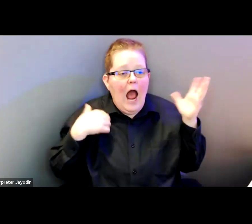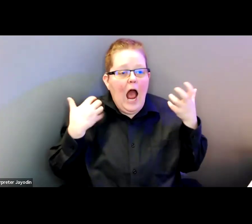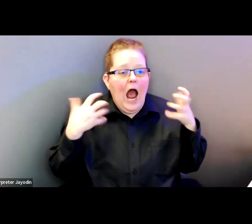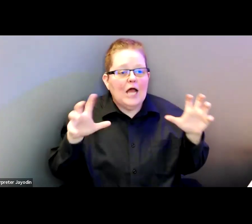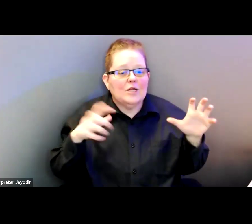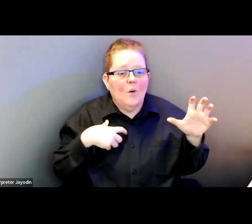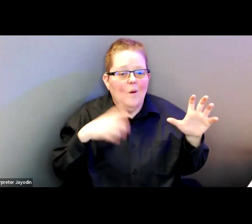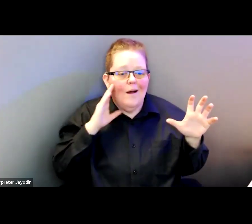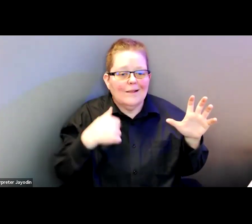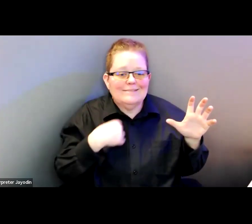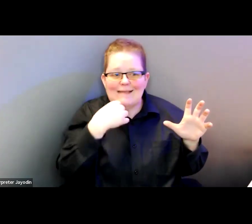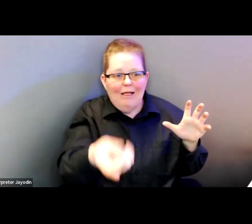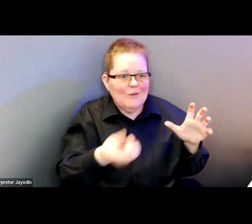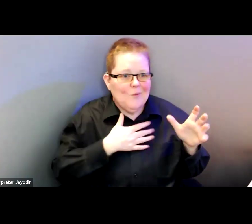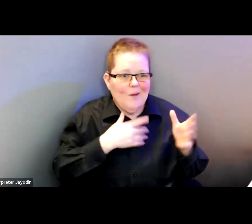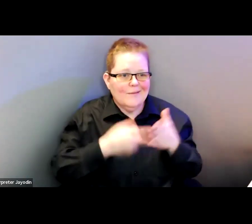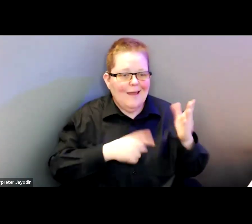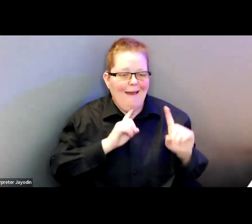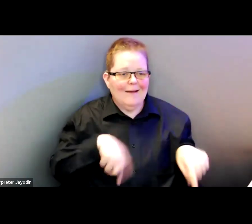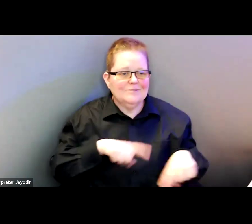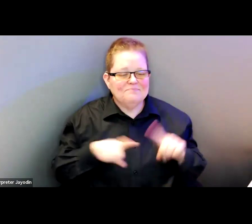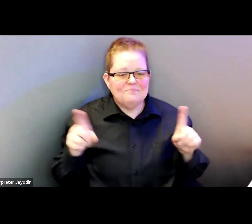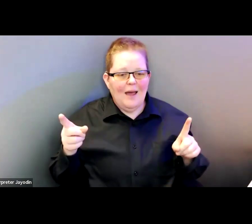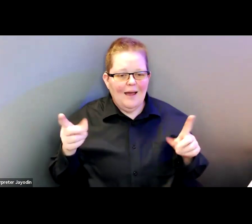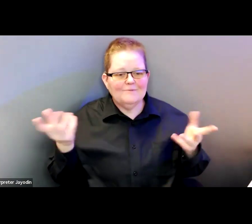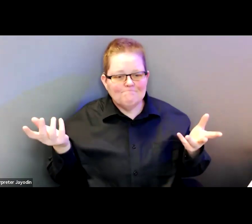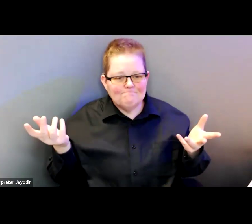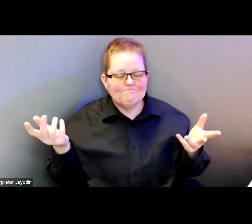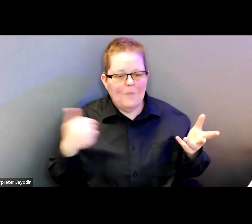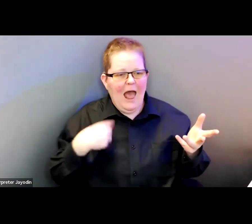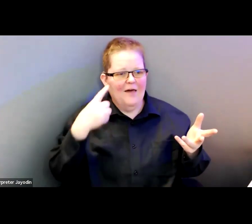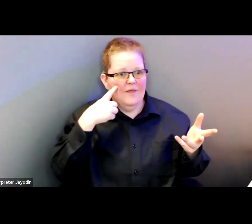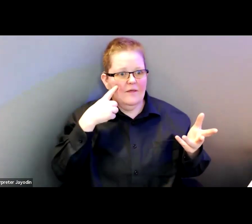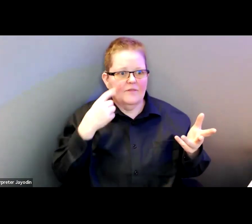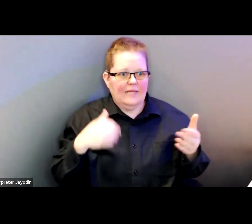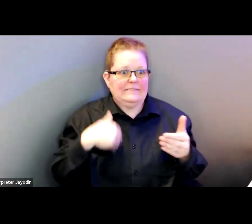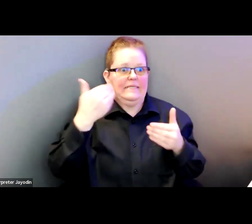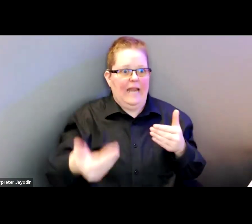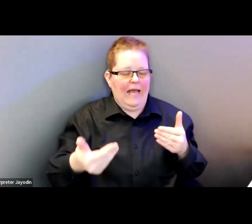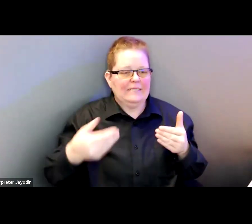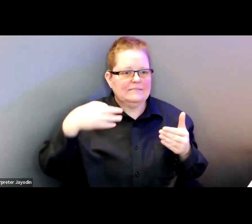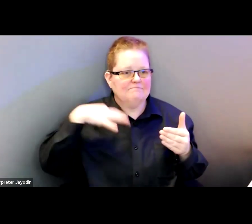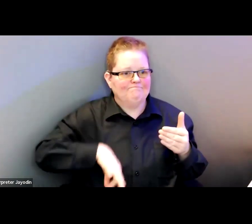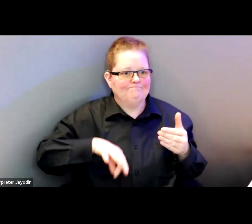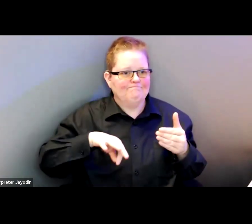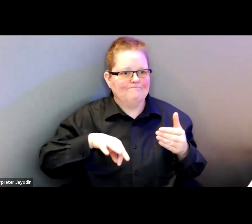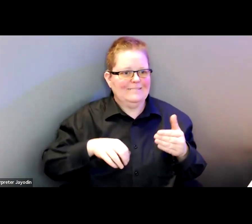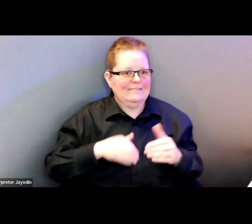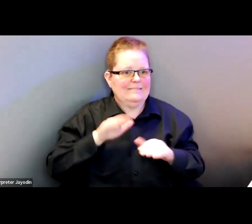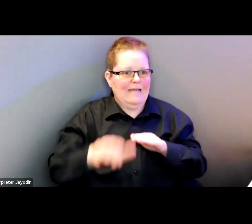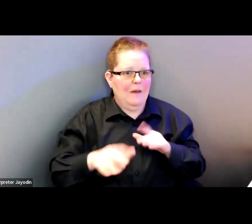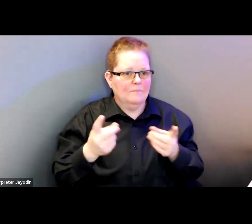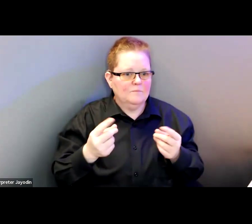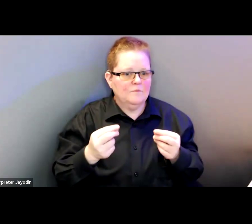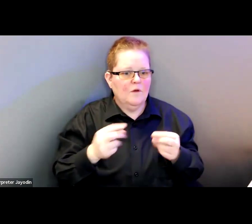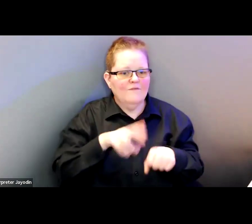be. But I think that might be a useful next step. And of course, folks who